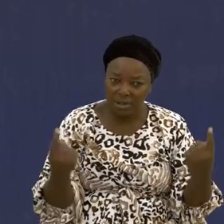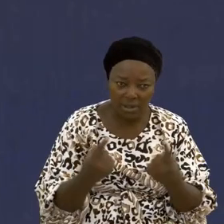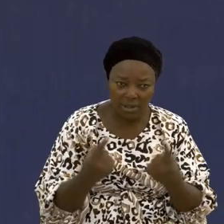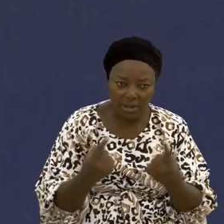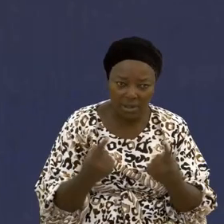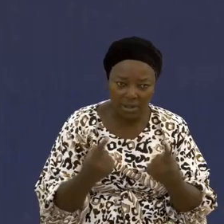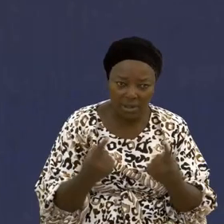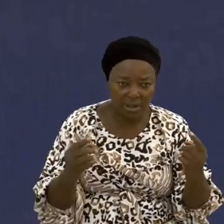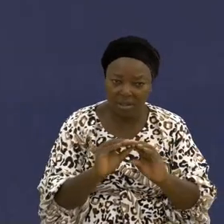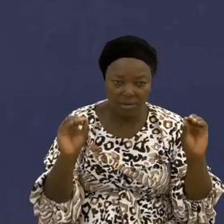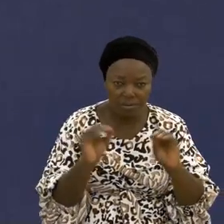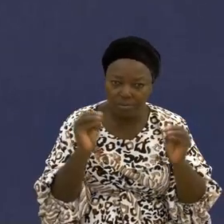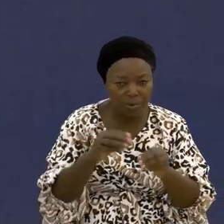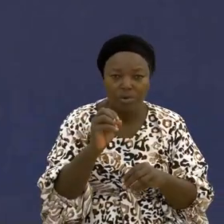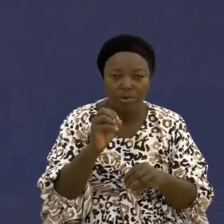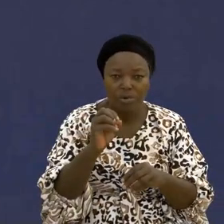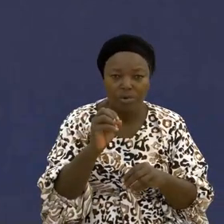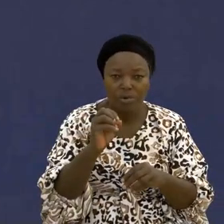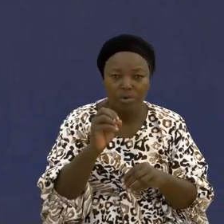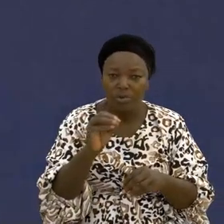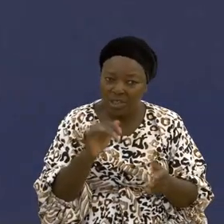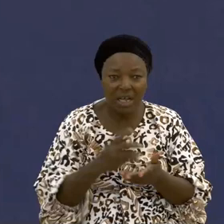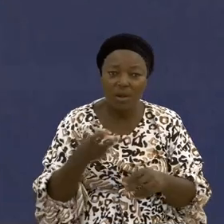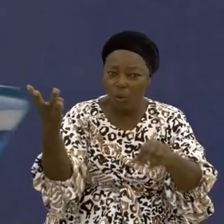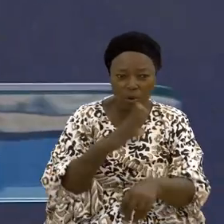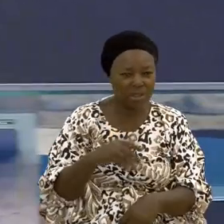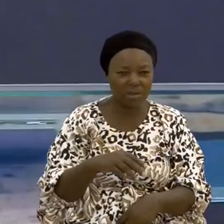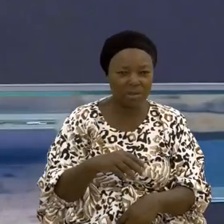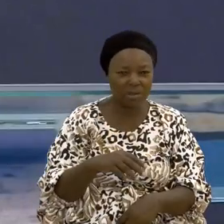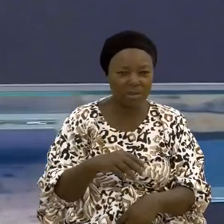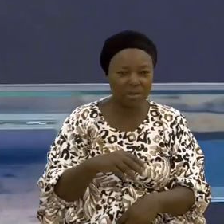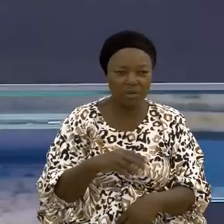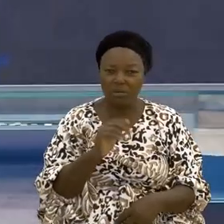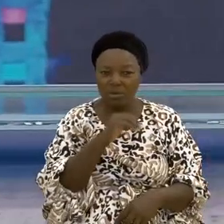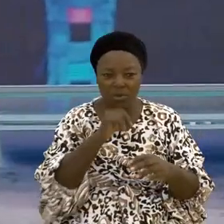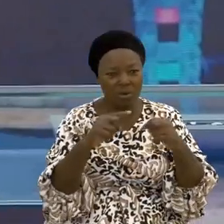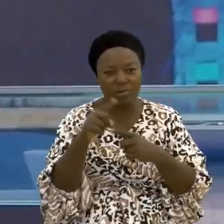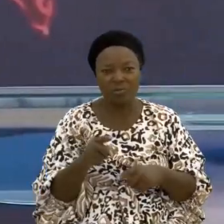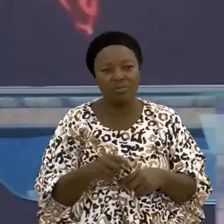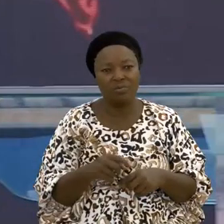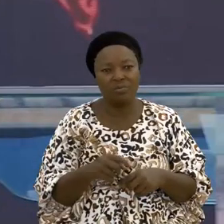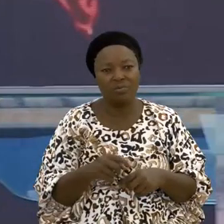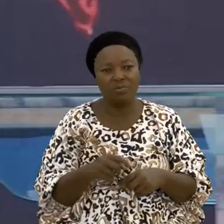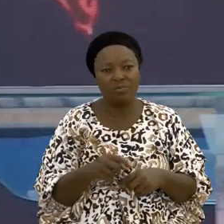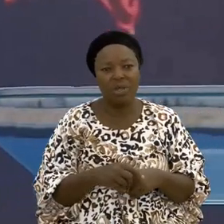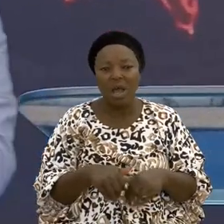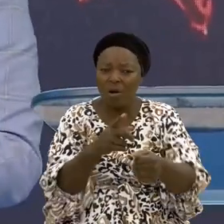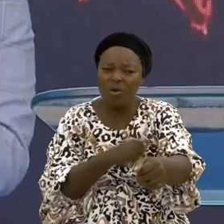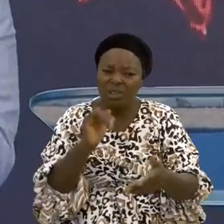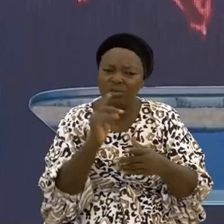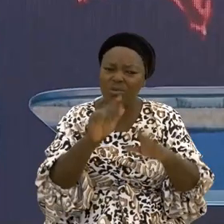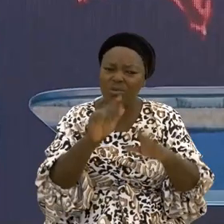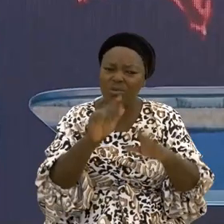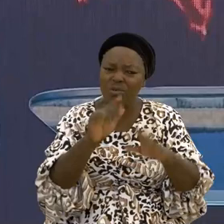more, lest a worse thing come unto thee. How will your miracle last? You don't go back